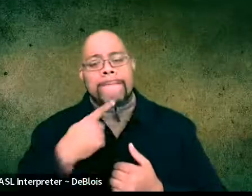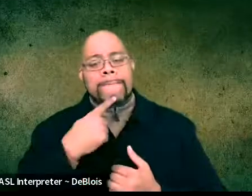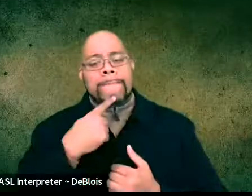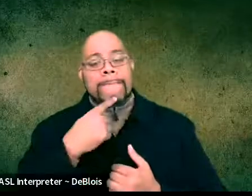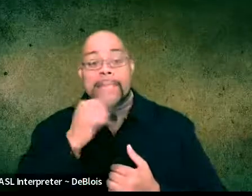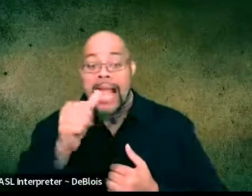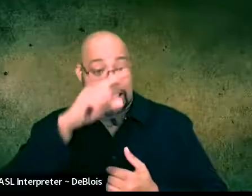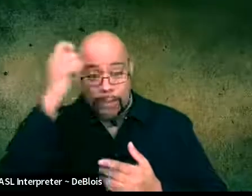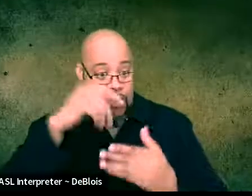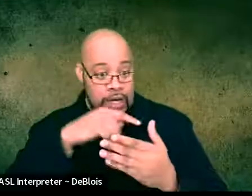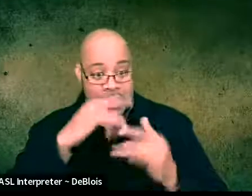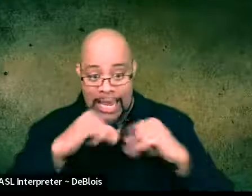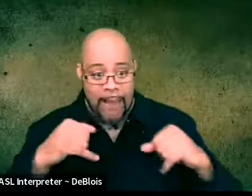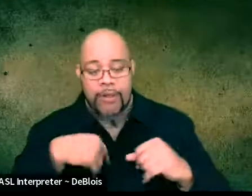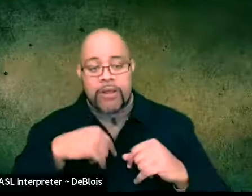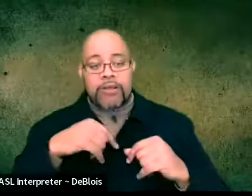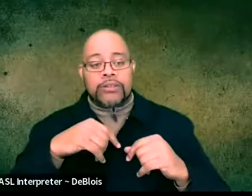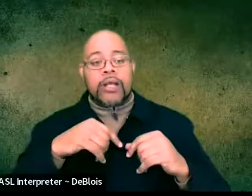summer camp. This is a marine science